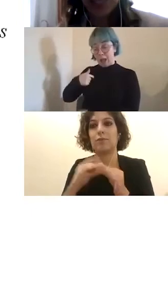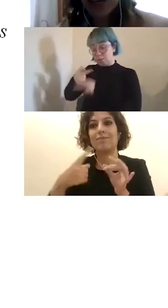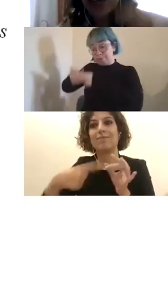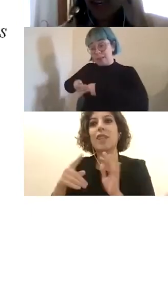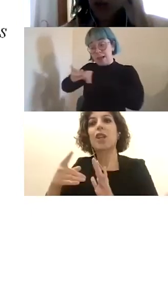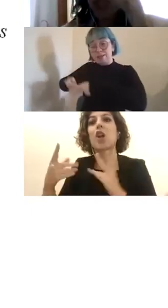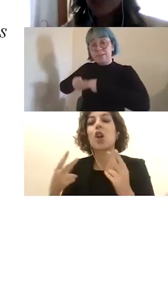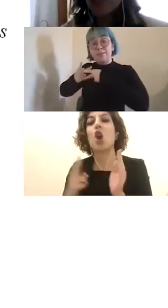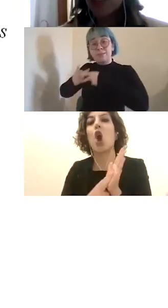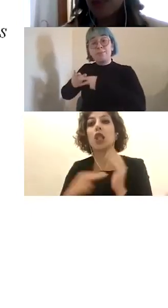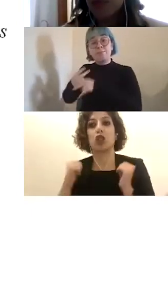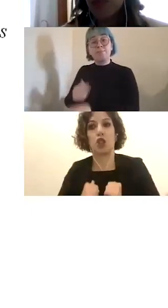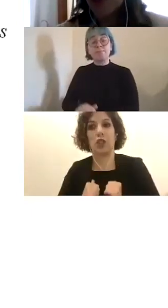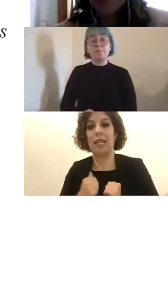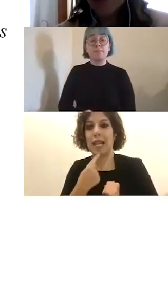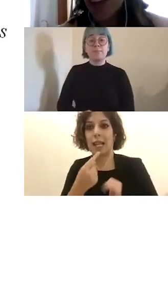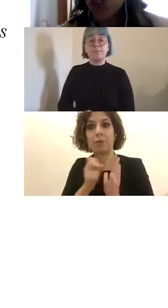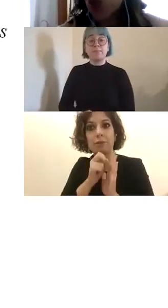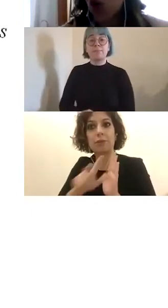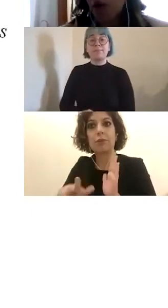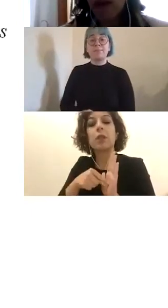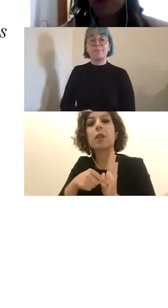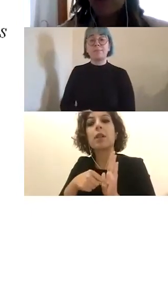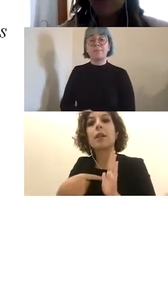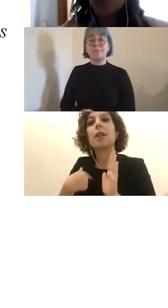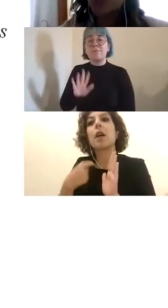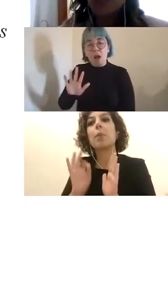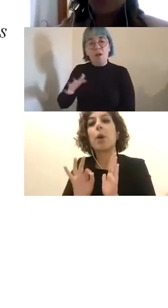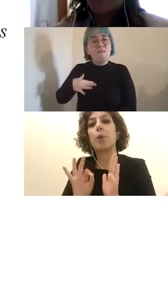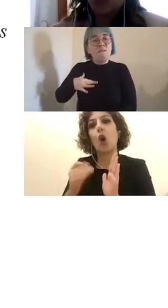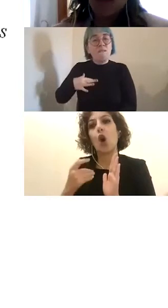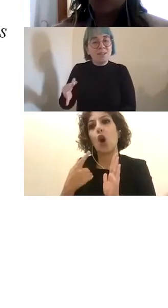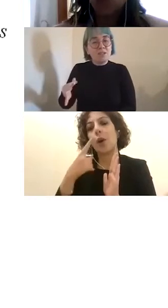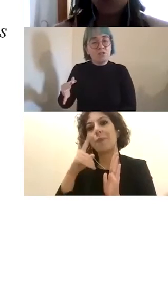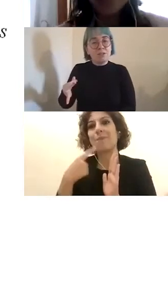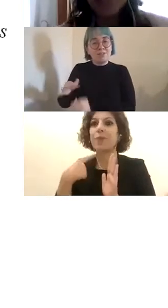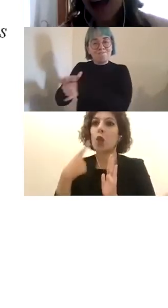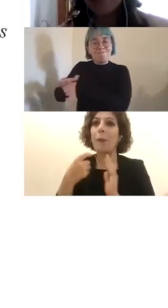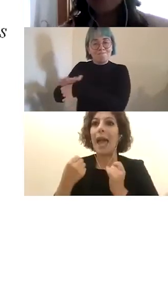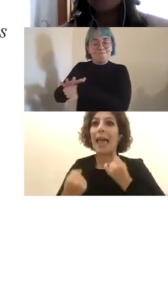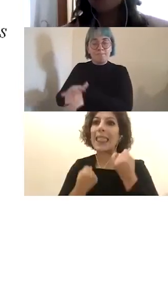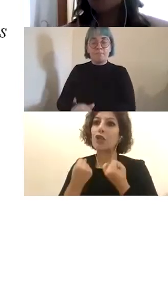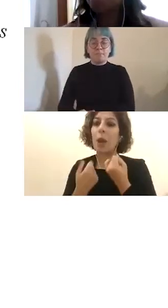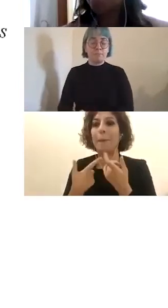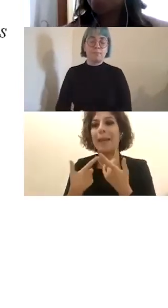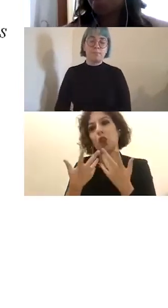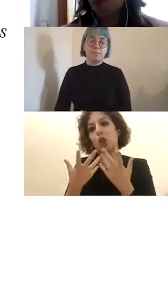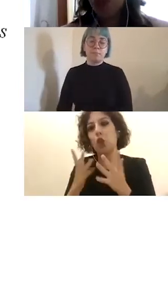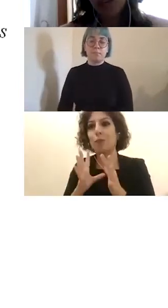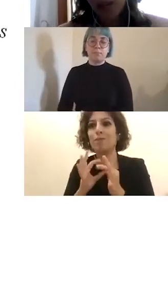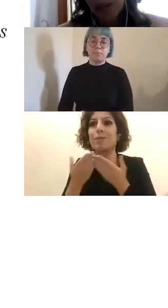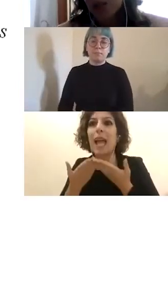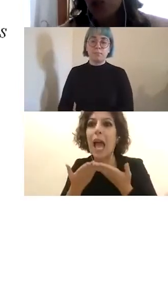I said before, were only on a voluntary basis. So